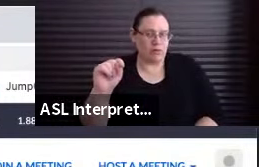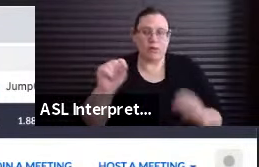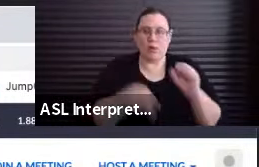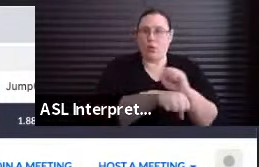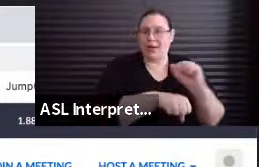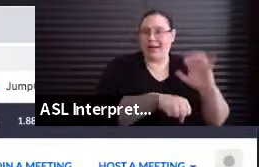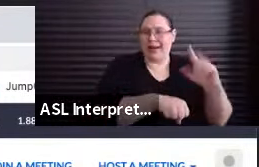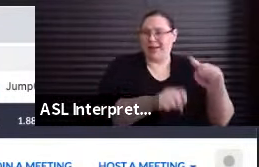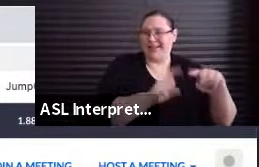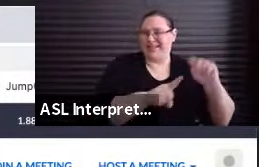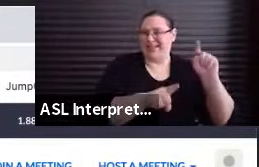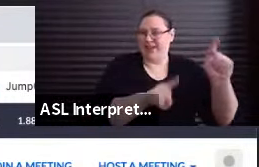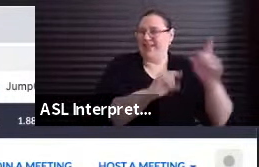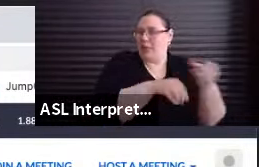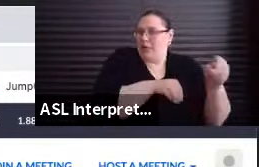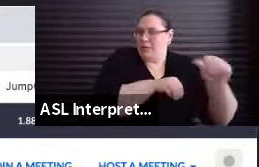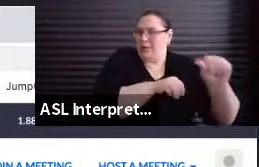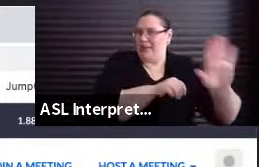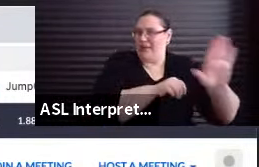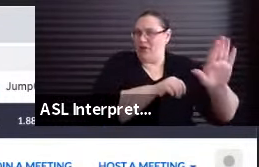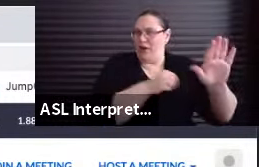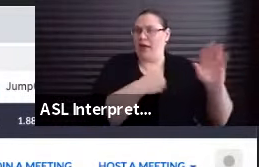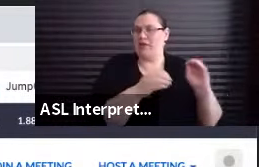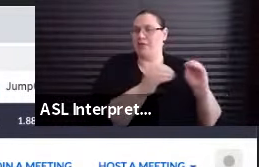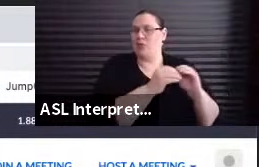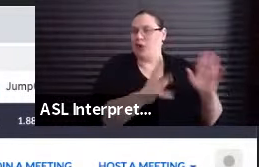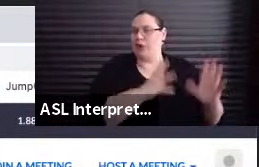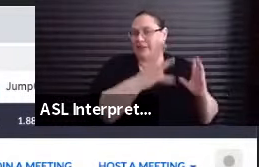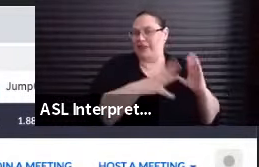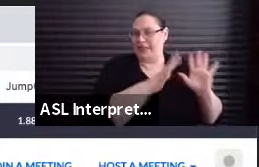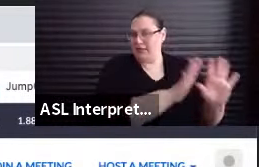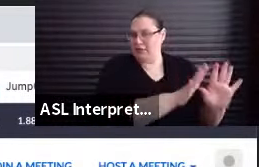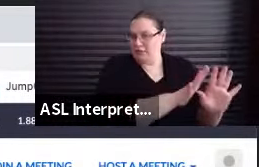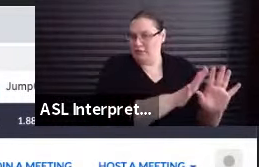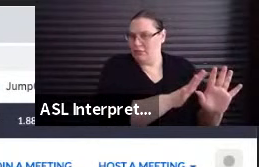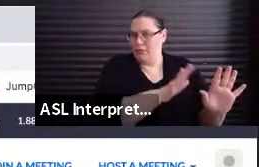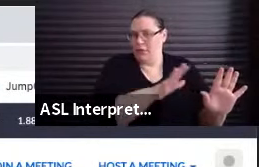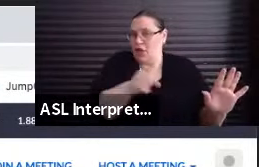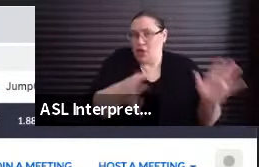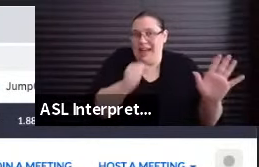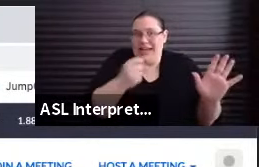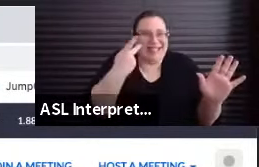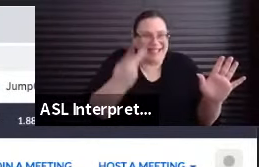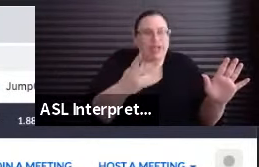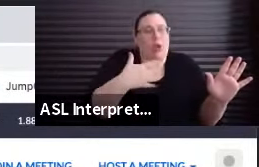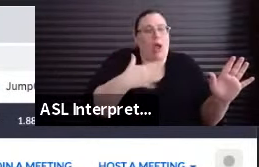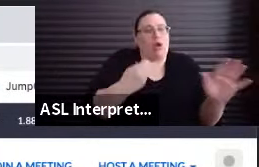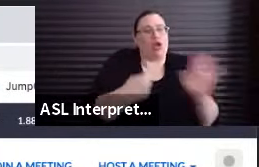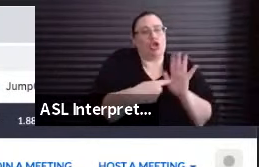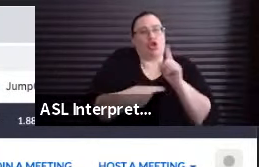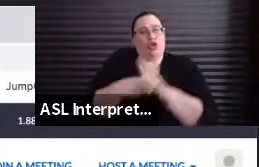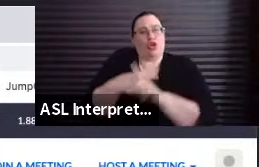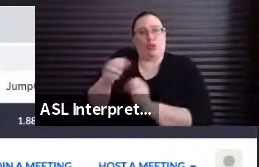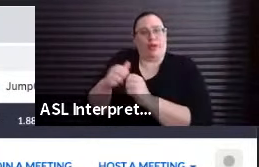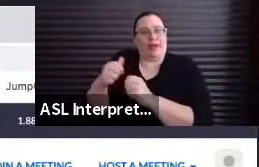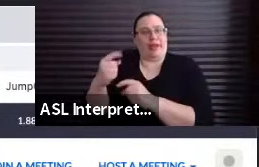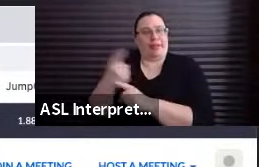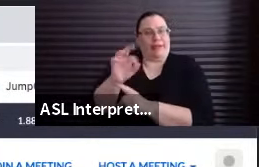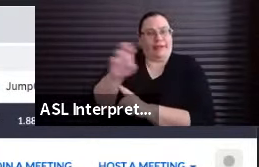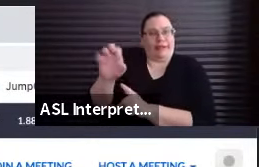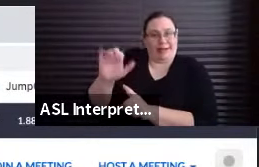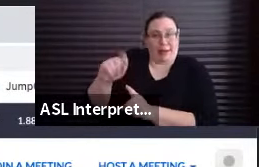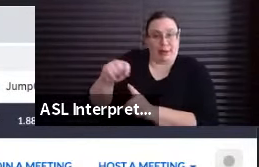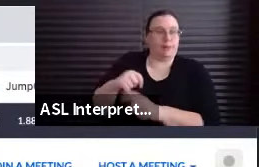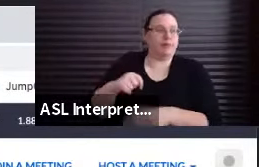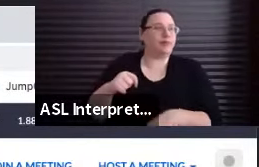account, which is a paid account, which has more bells and whistles that you may not see. So I didn't want to use that account. And then